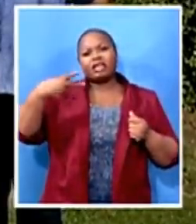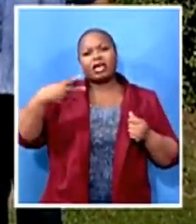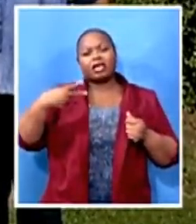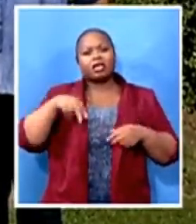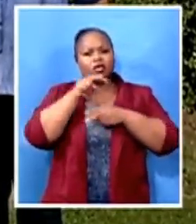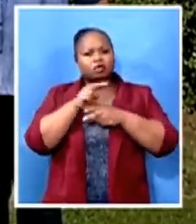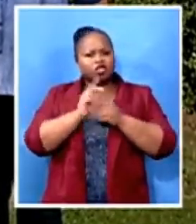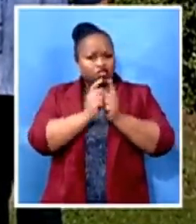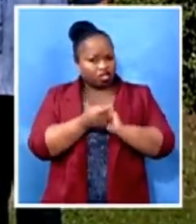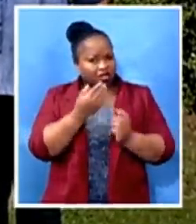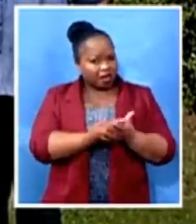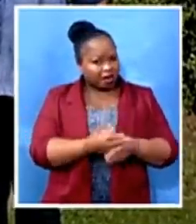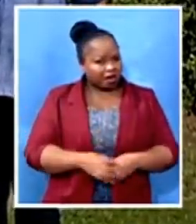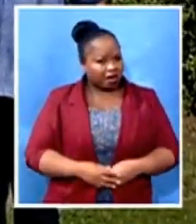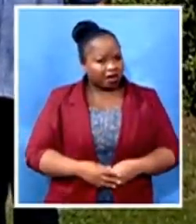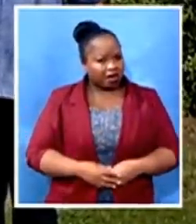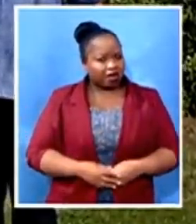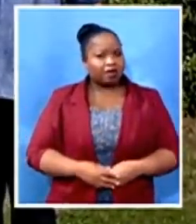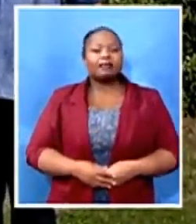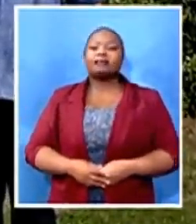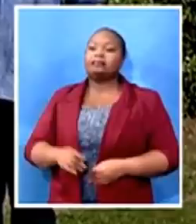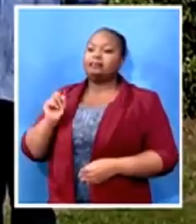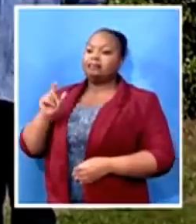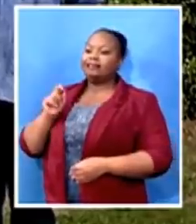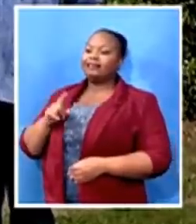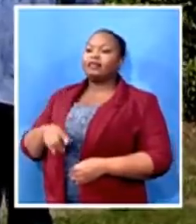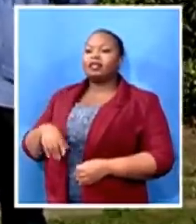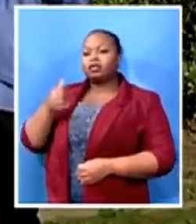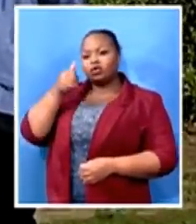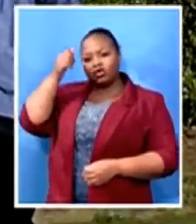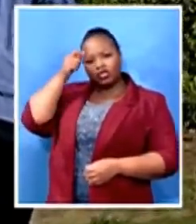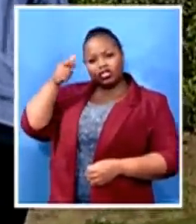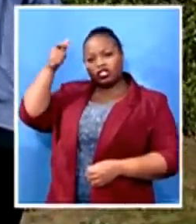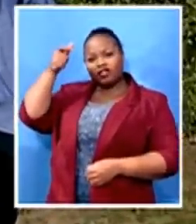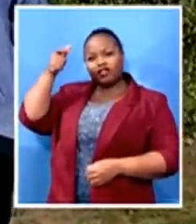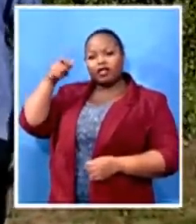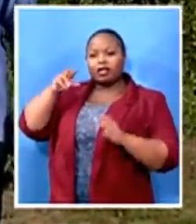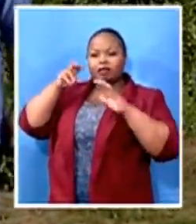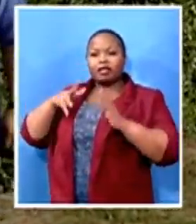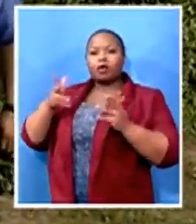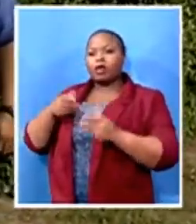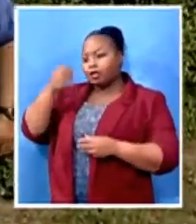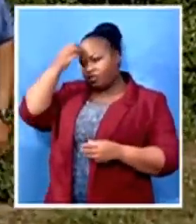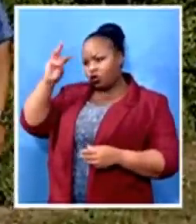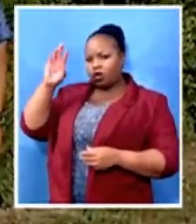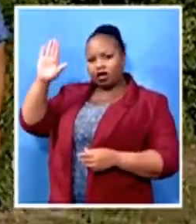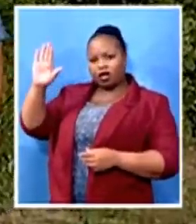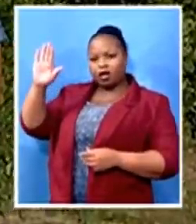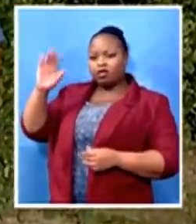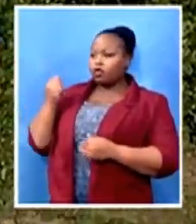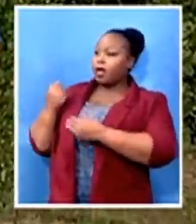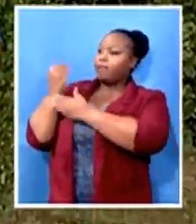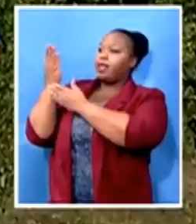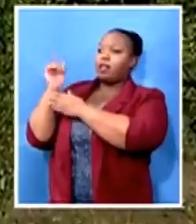provincial inspector. The chief inspector is only in Pretoria, the head office. That's why you appeal. That's why we've said that there's no need for us going to